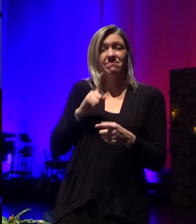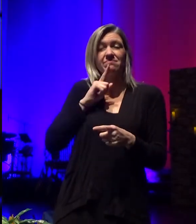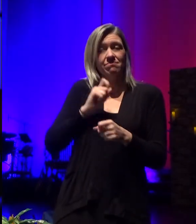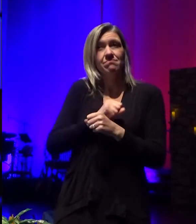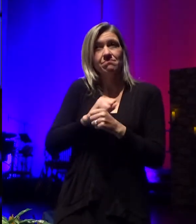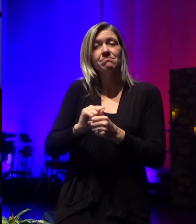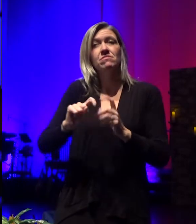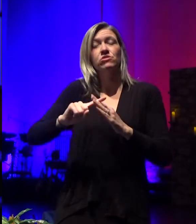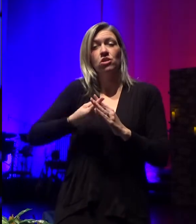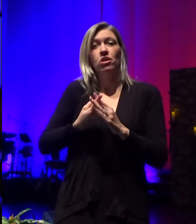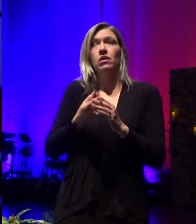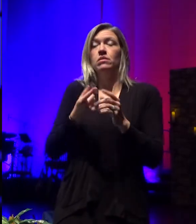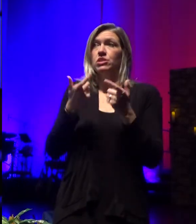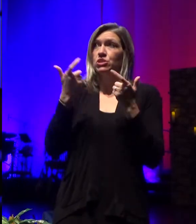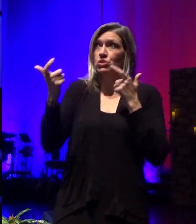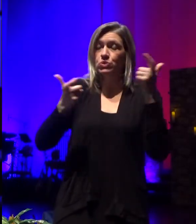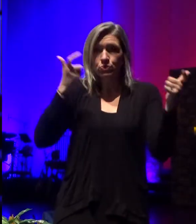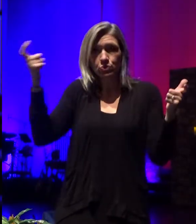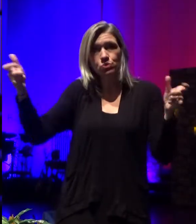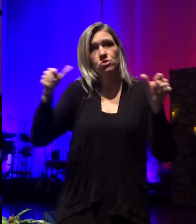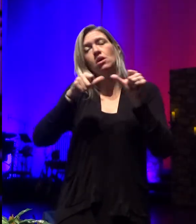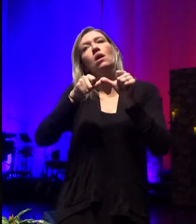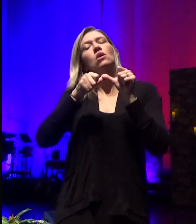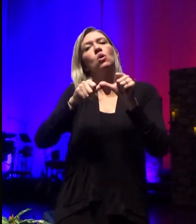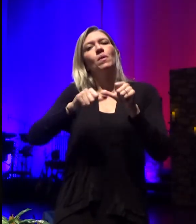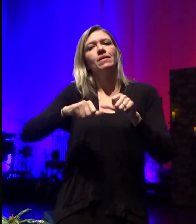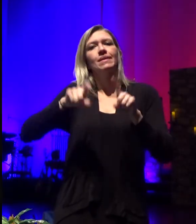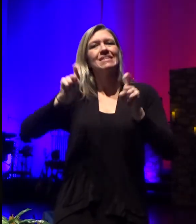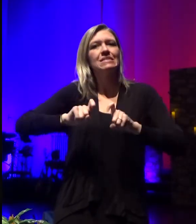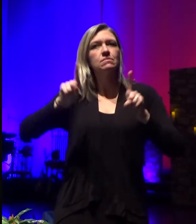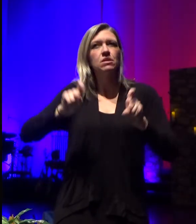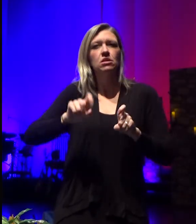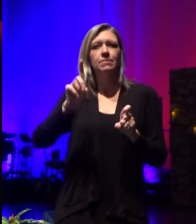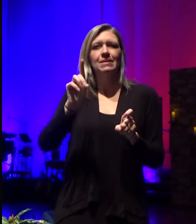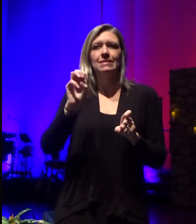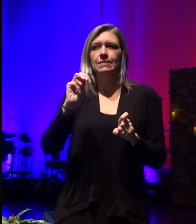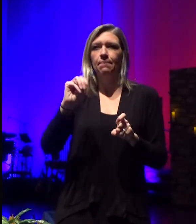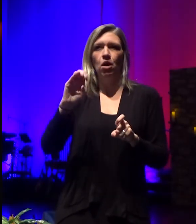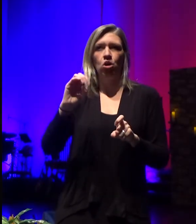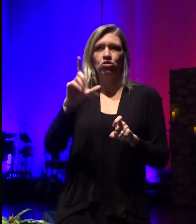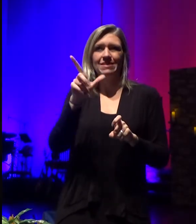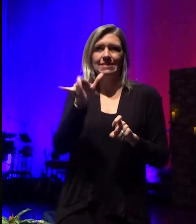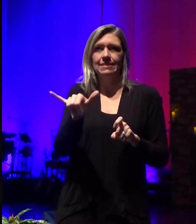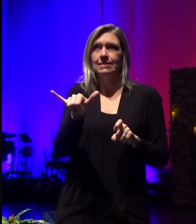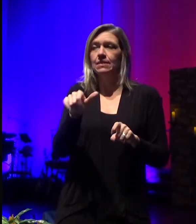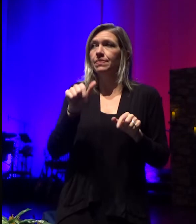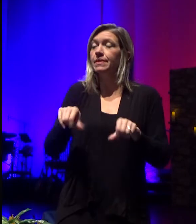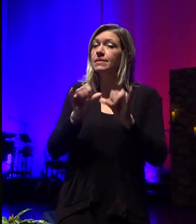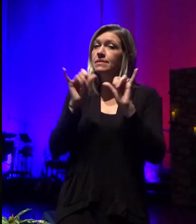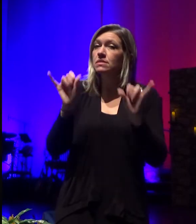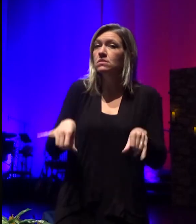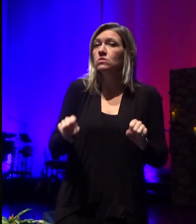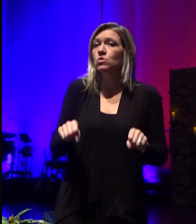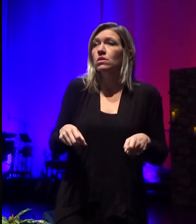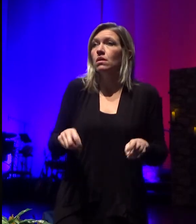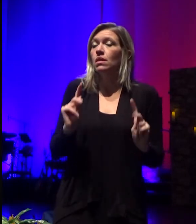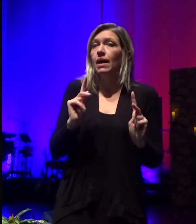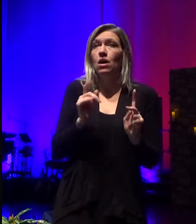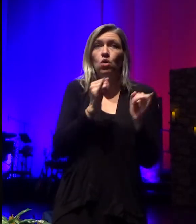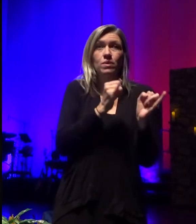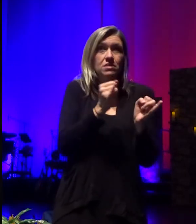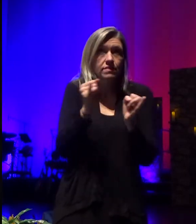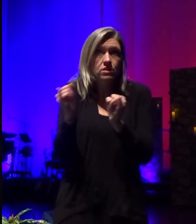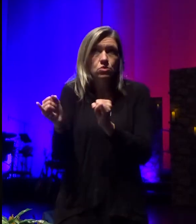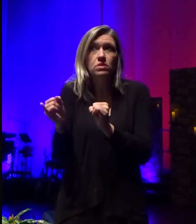and ongoing experiment in democracy, in the kind of system that could allow individuals to develop and reveal